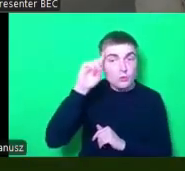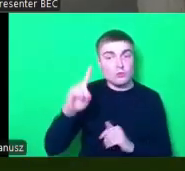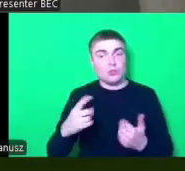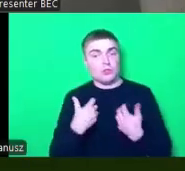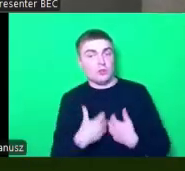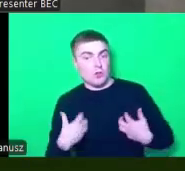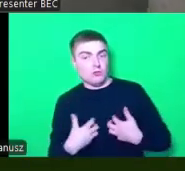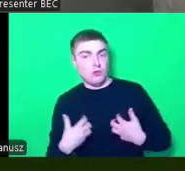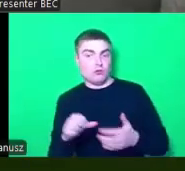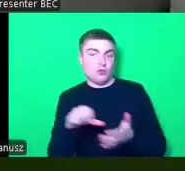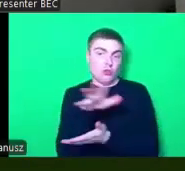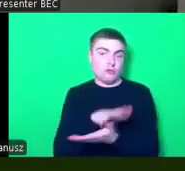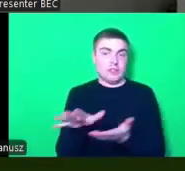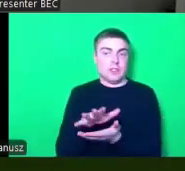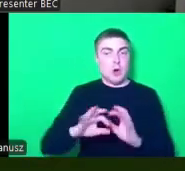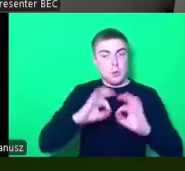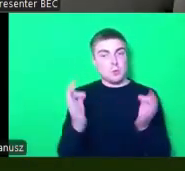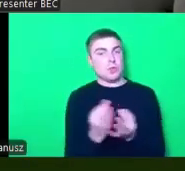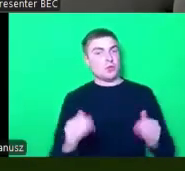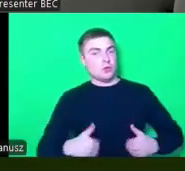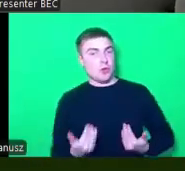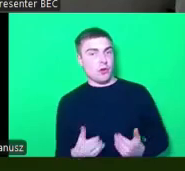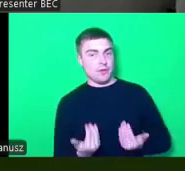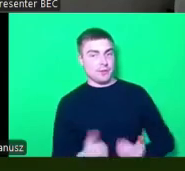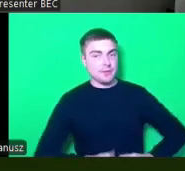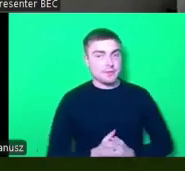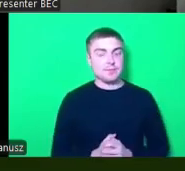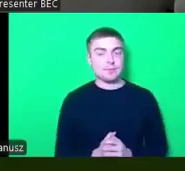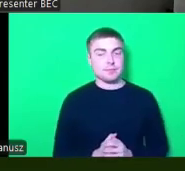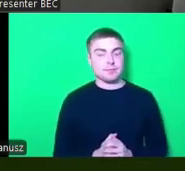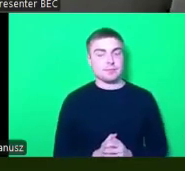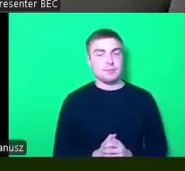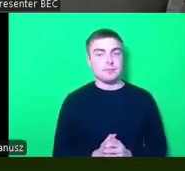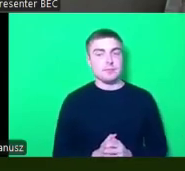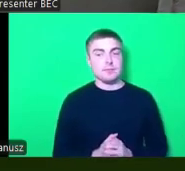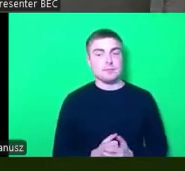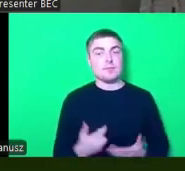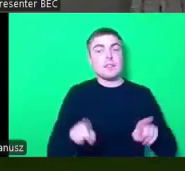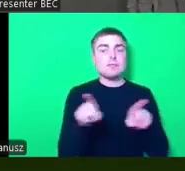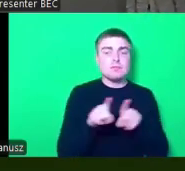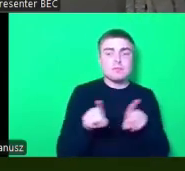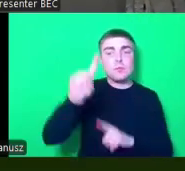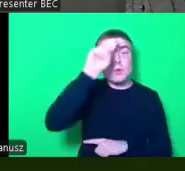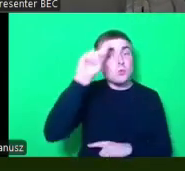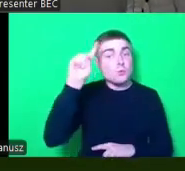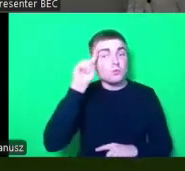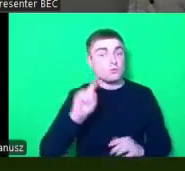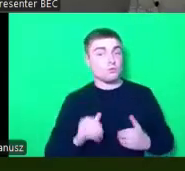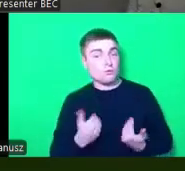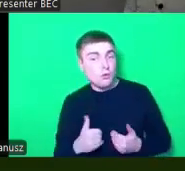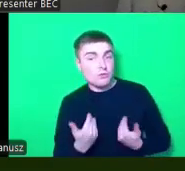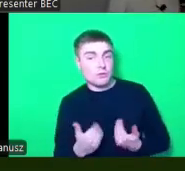that humans, for their health, they need ecosystems. And of course,